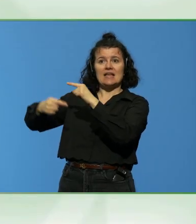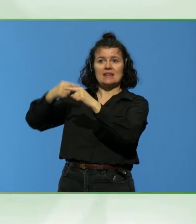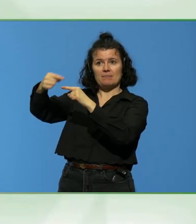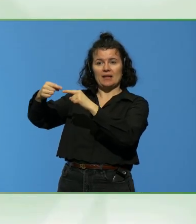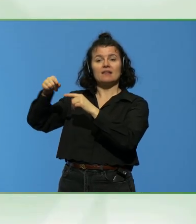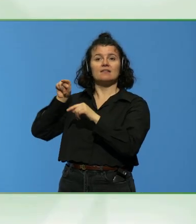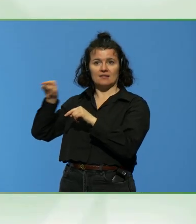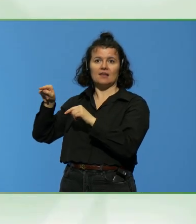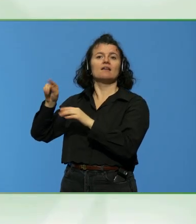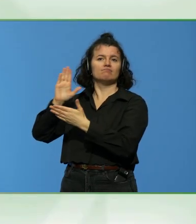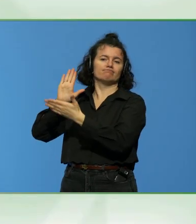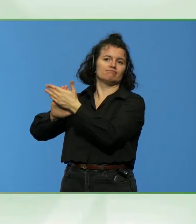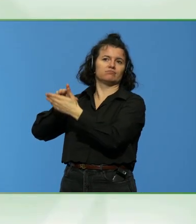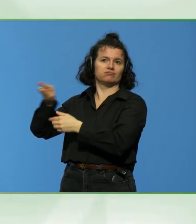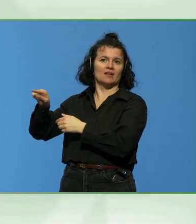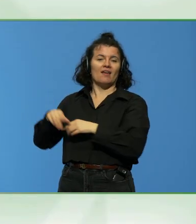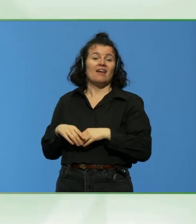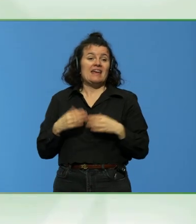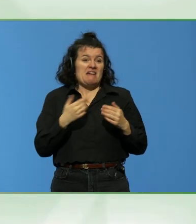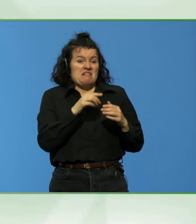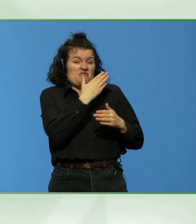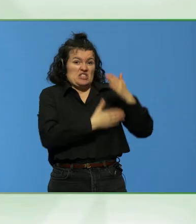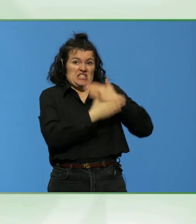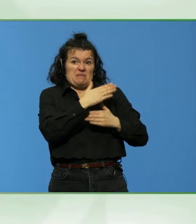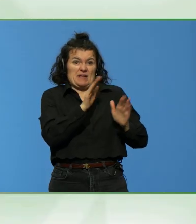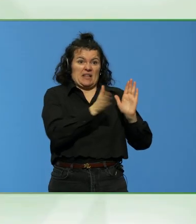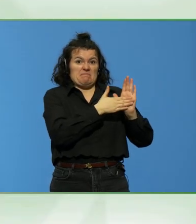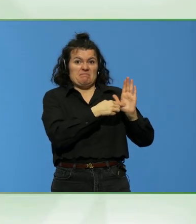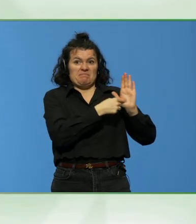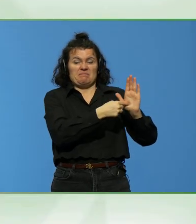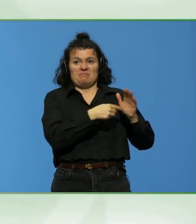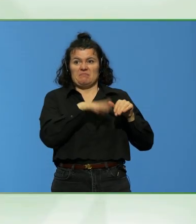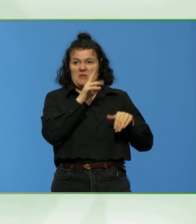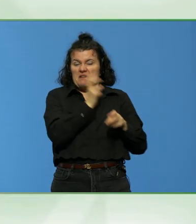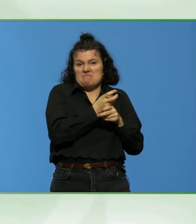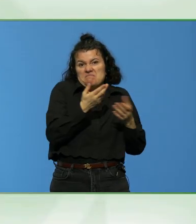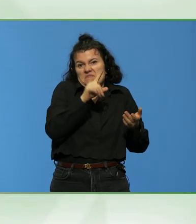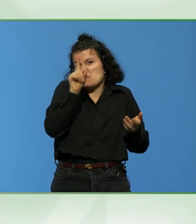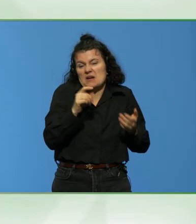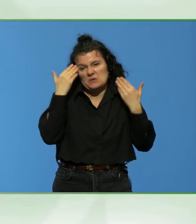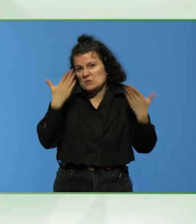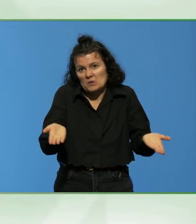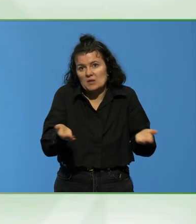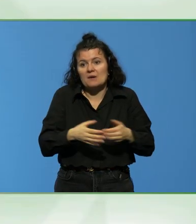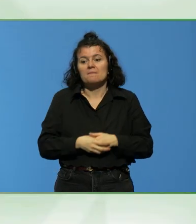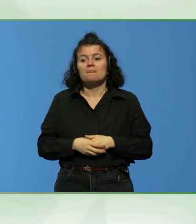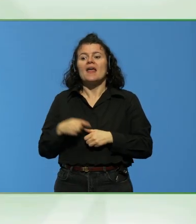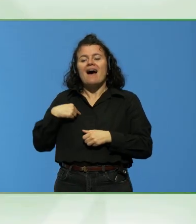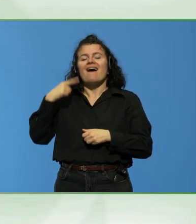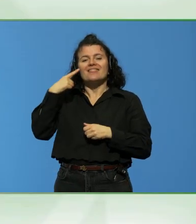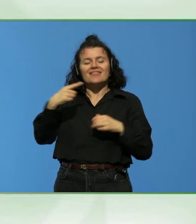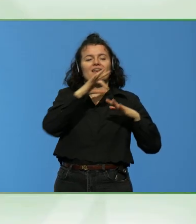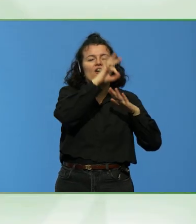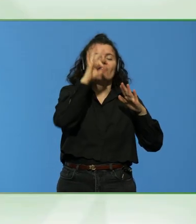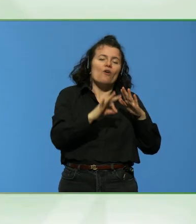topic about quotas, I think they can be helpful in the beginning to start getting good behaviour, but ultimately